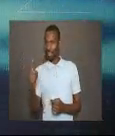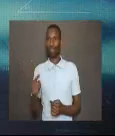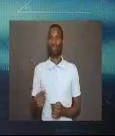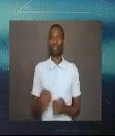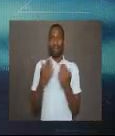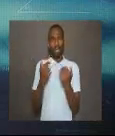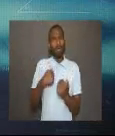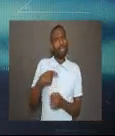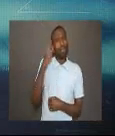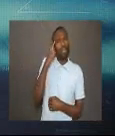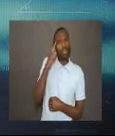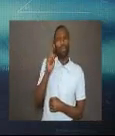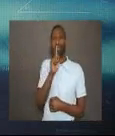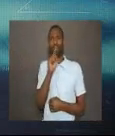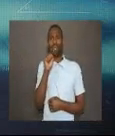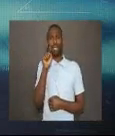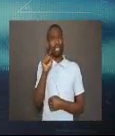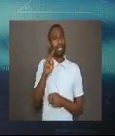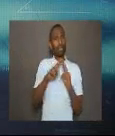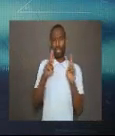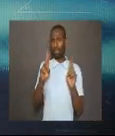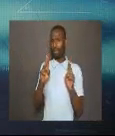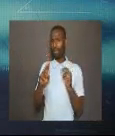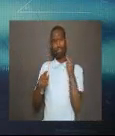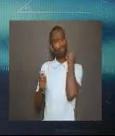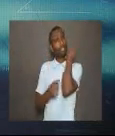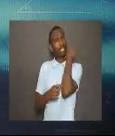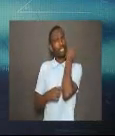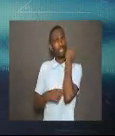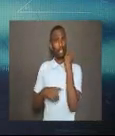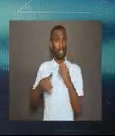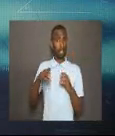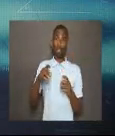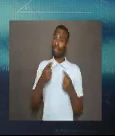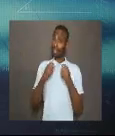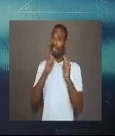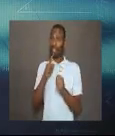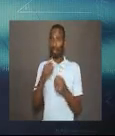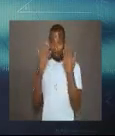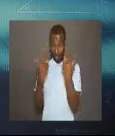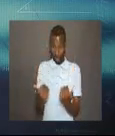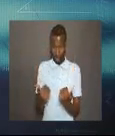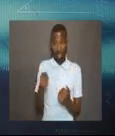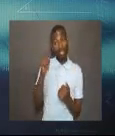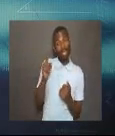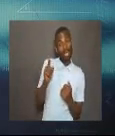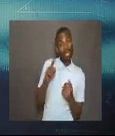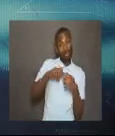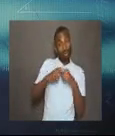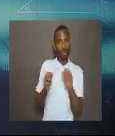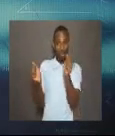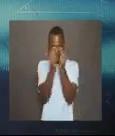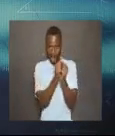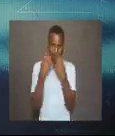Welcome back, everyone. I imagine this was a challenging activity. Let us solve